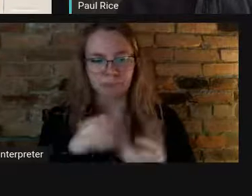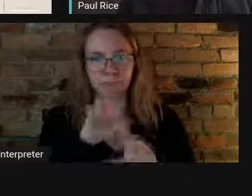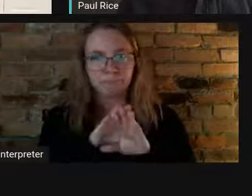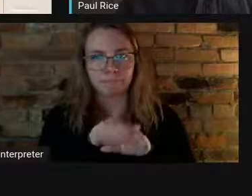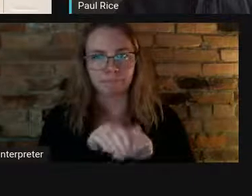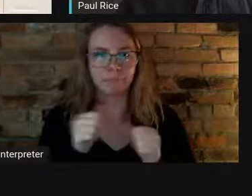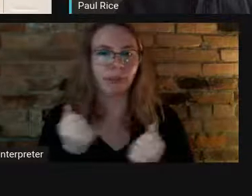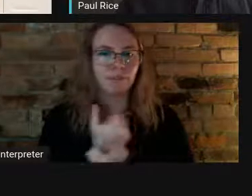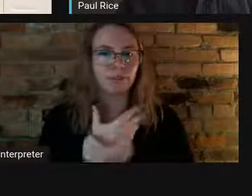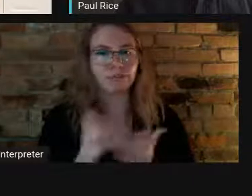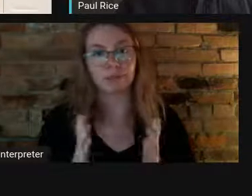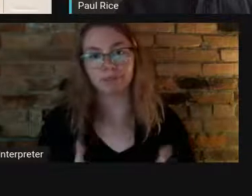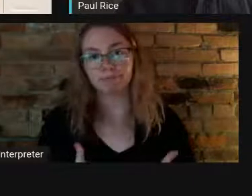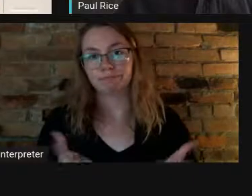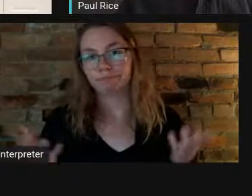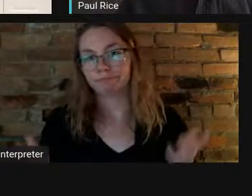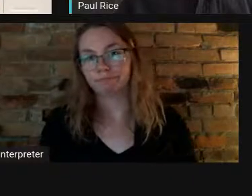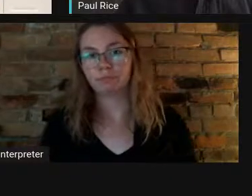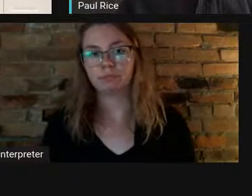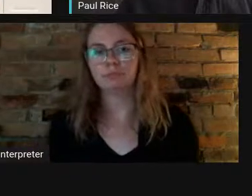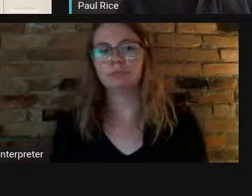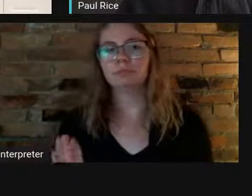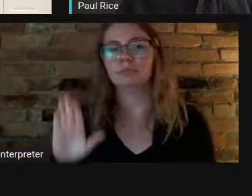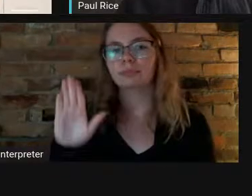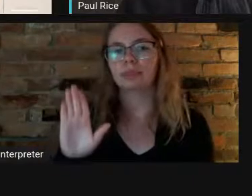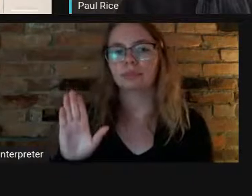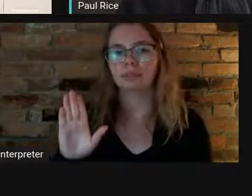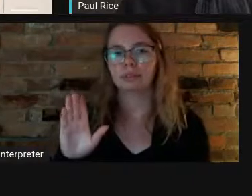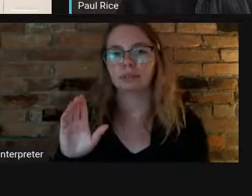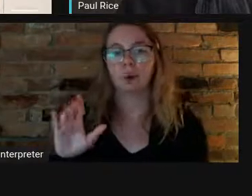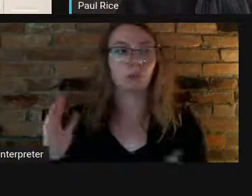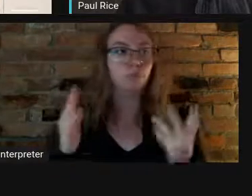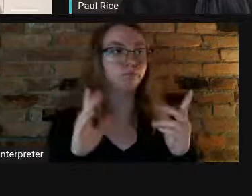And also, I guess with Evgeny,